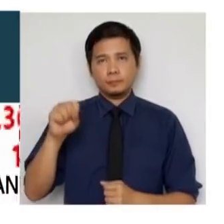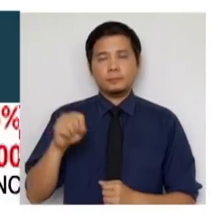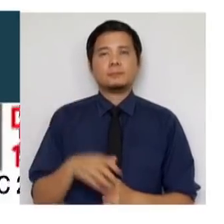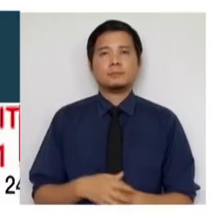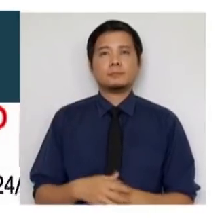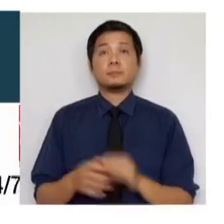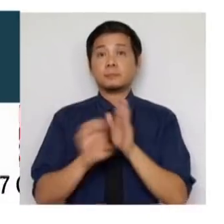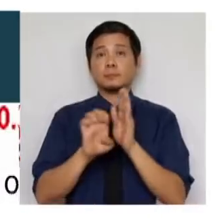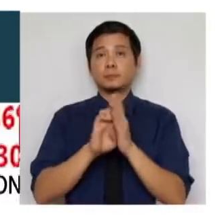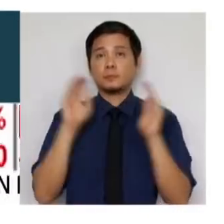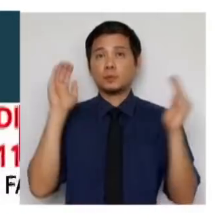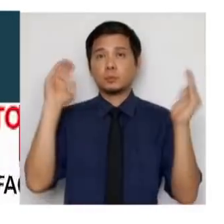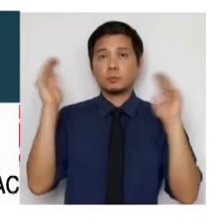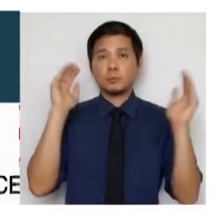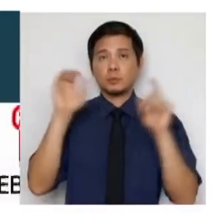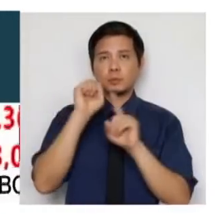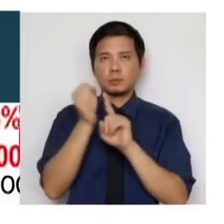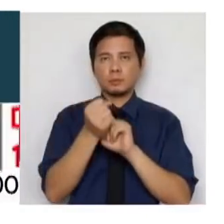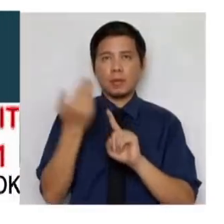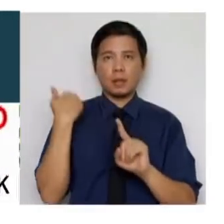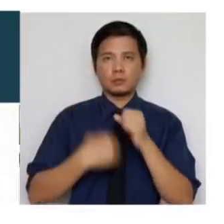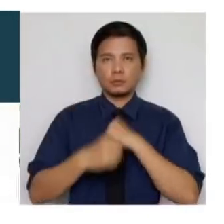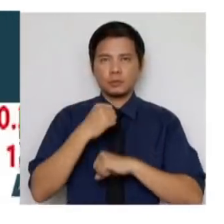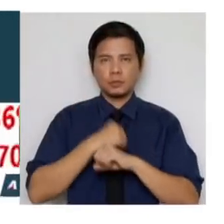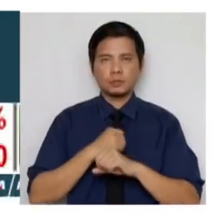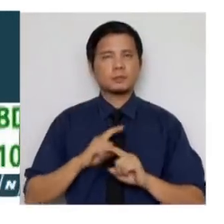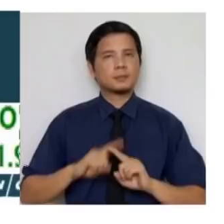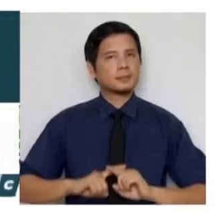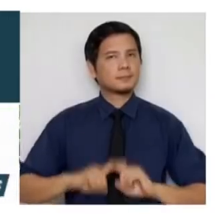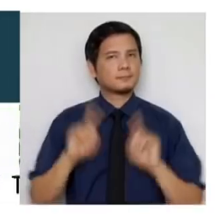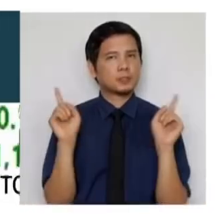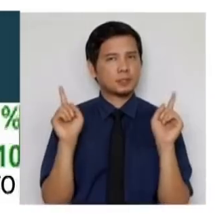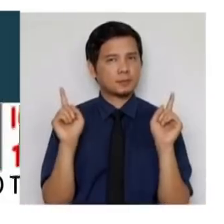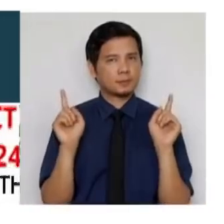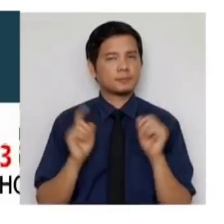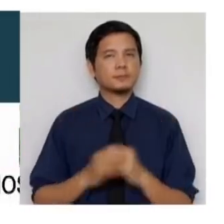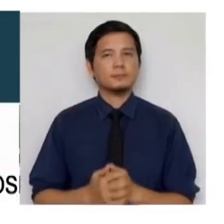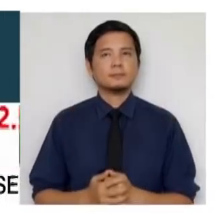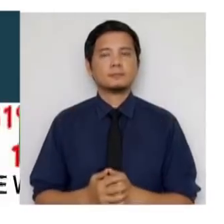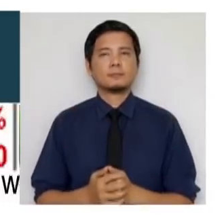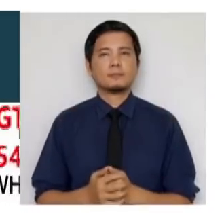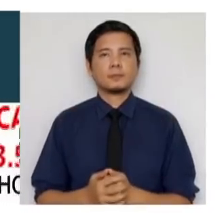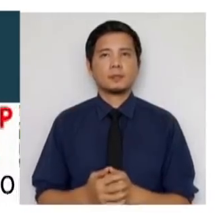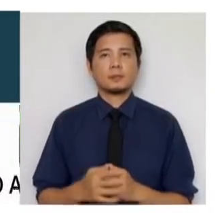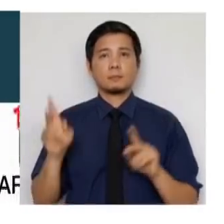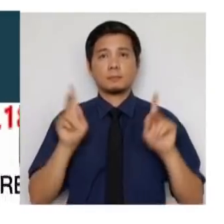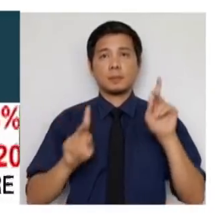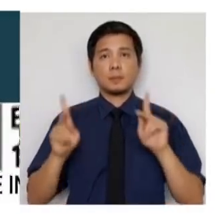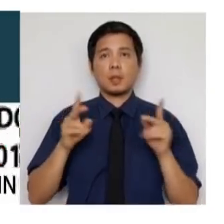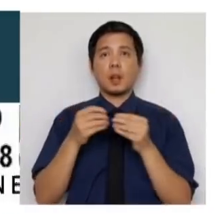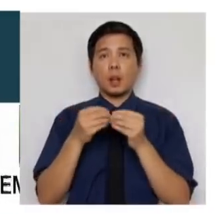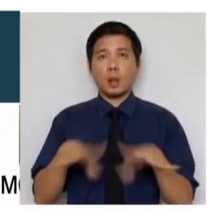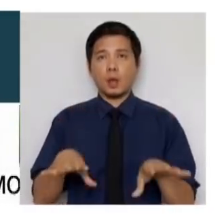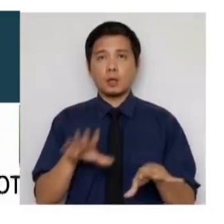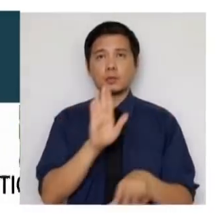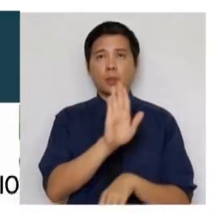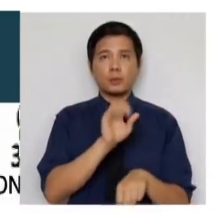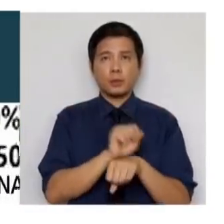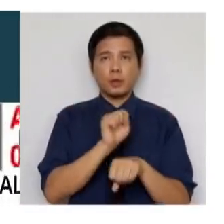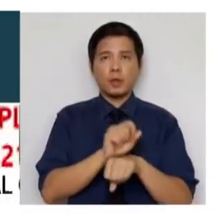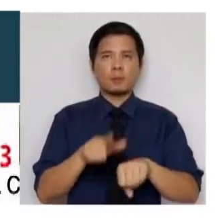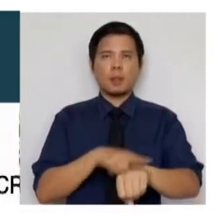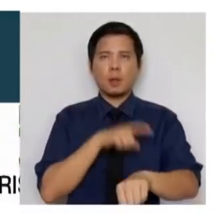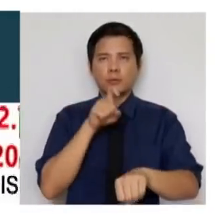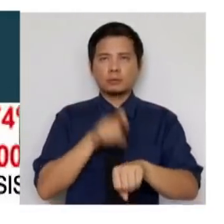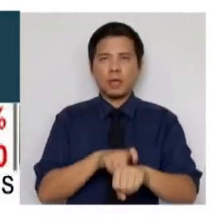now to last year, it's very different. These people have lost their jobs for a longer period of time